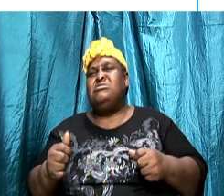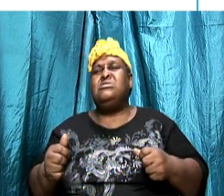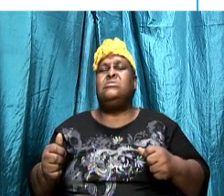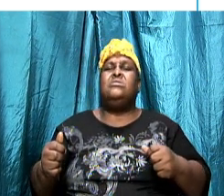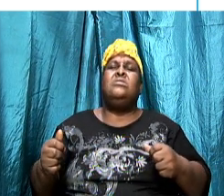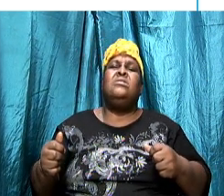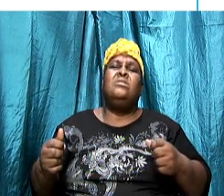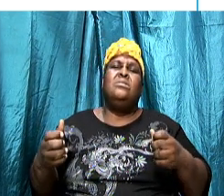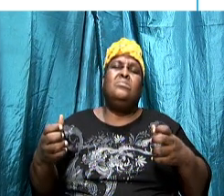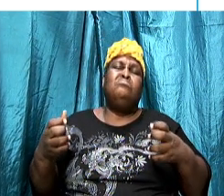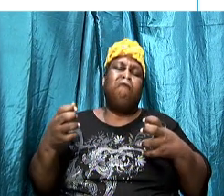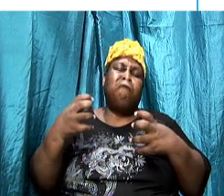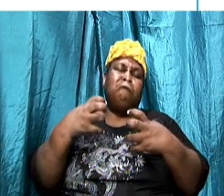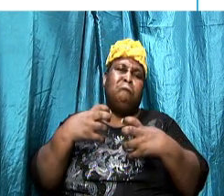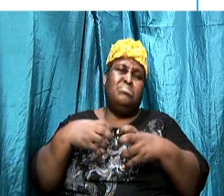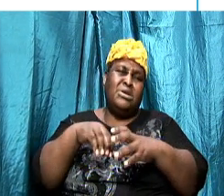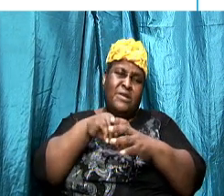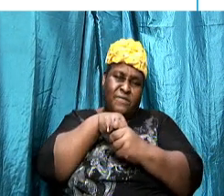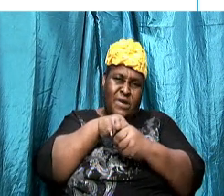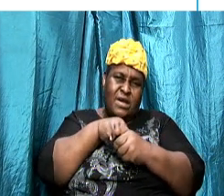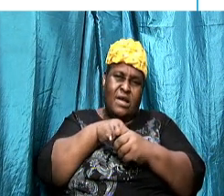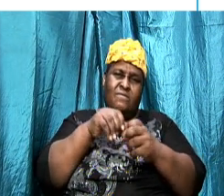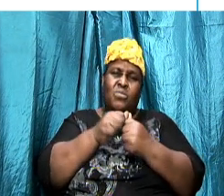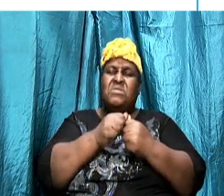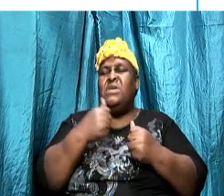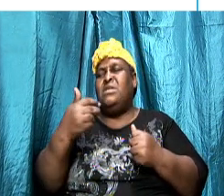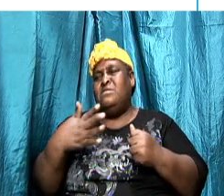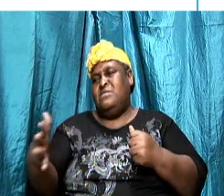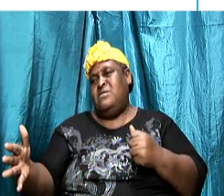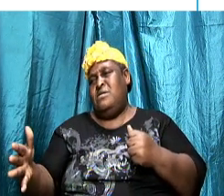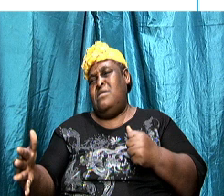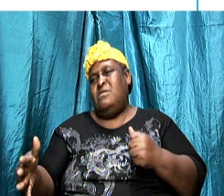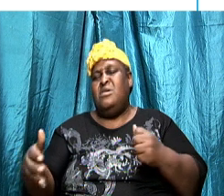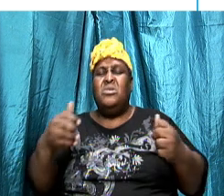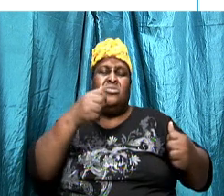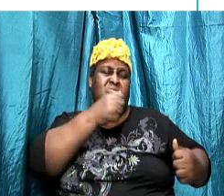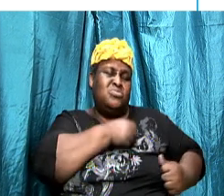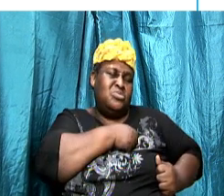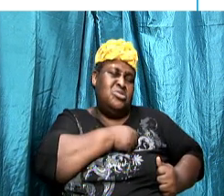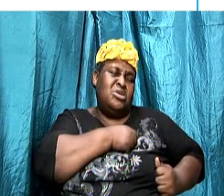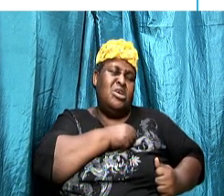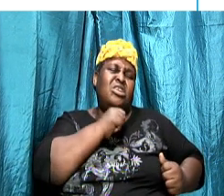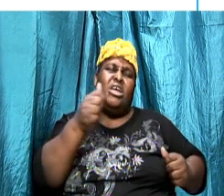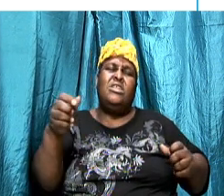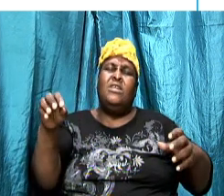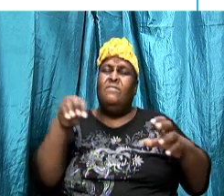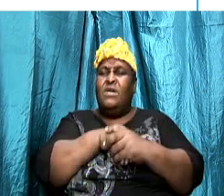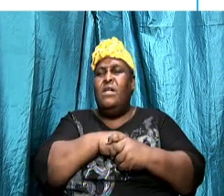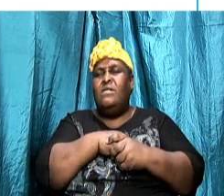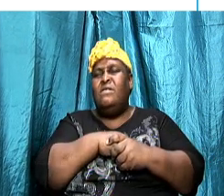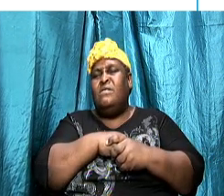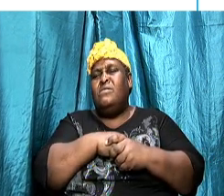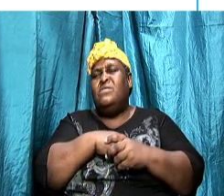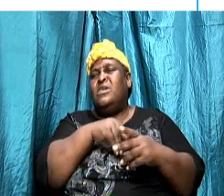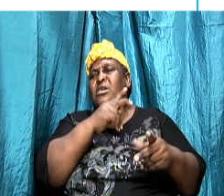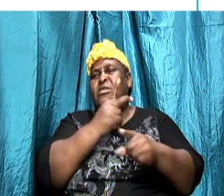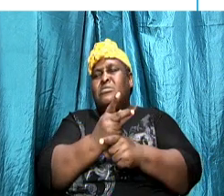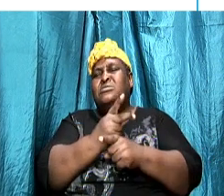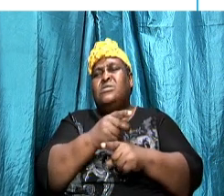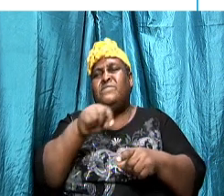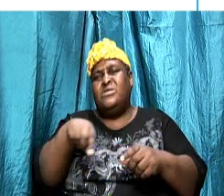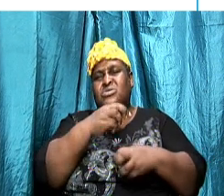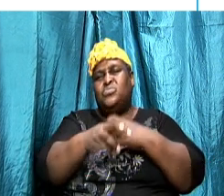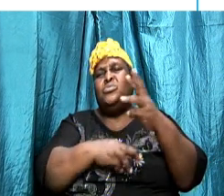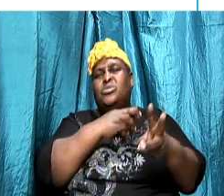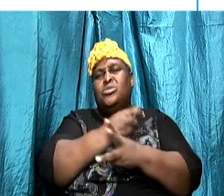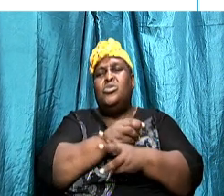he doesn't entangle himself with anything. And again, a soldier does not entangle himself with the affairs of this world. So that he can be a